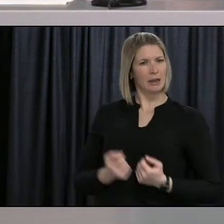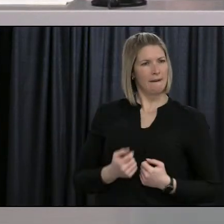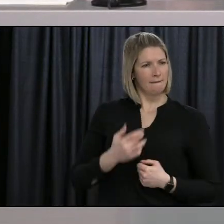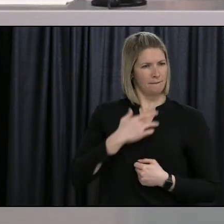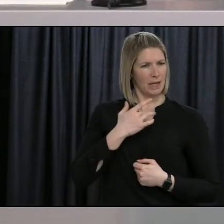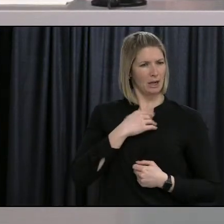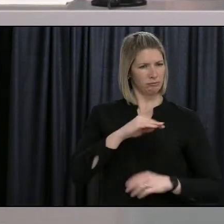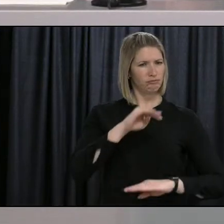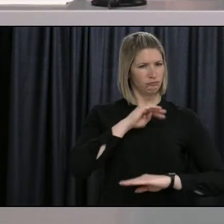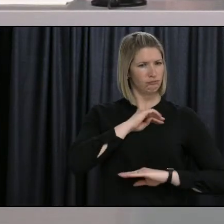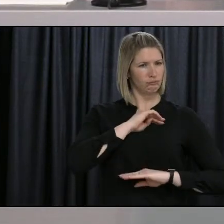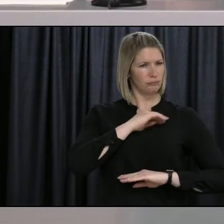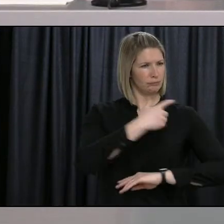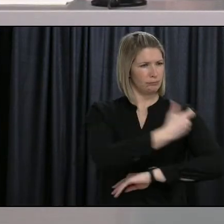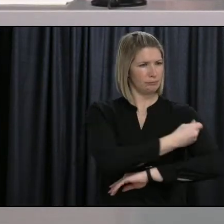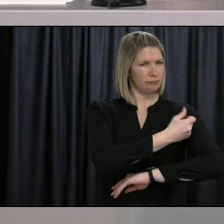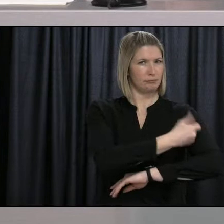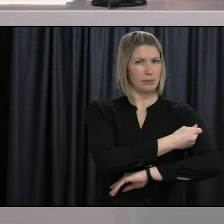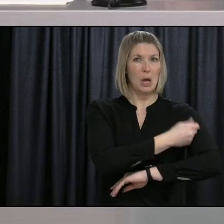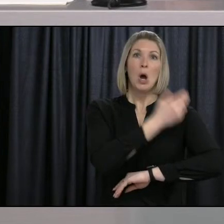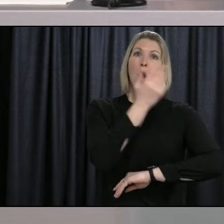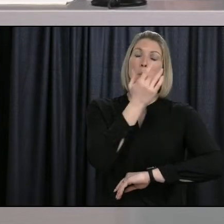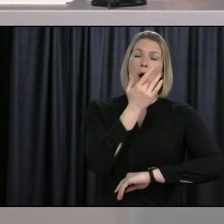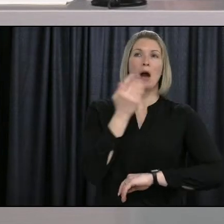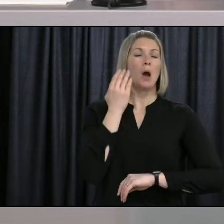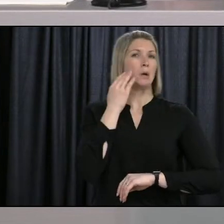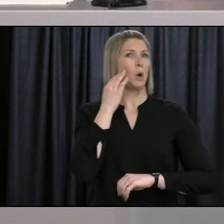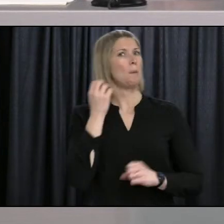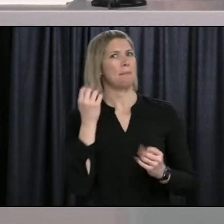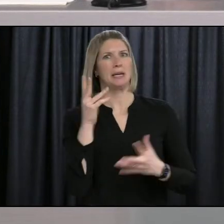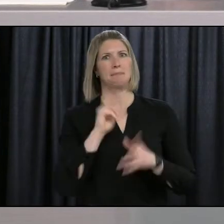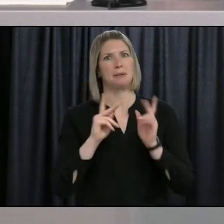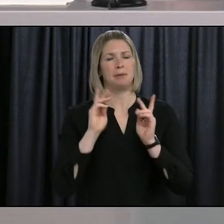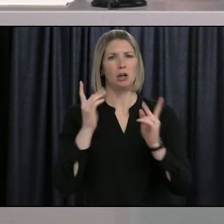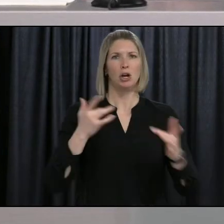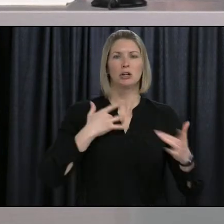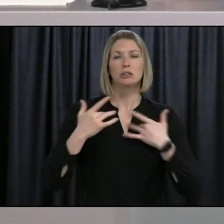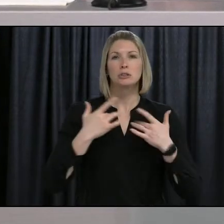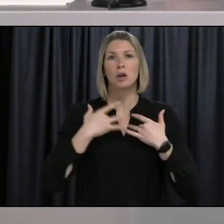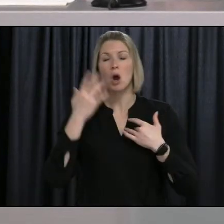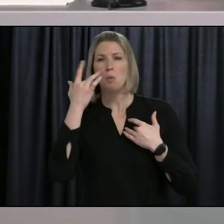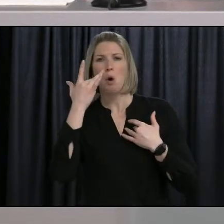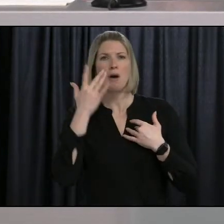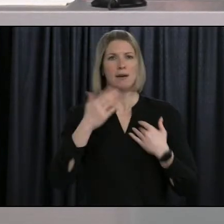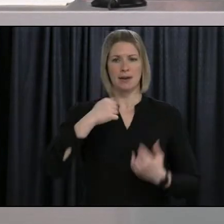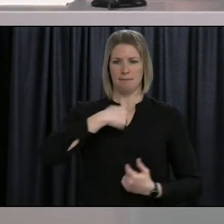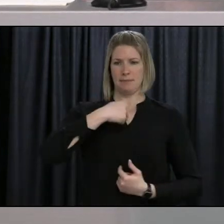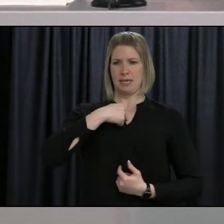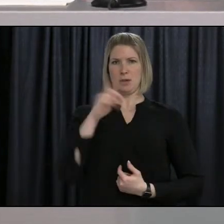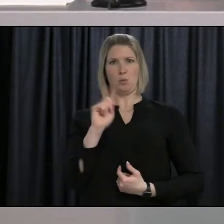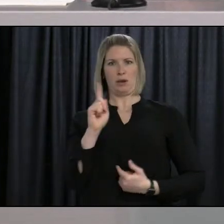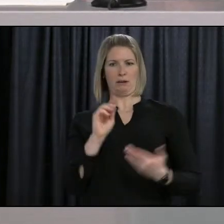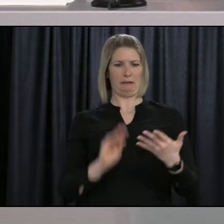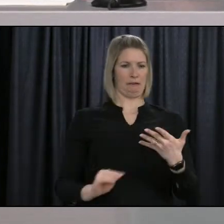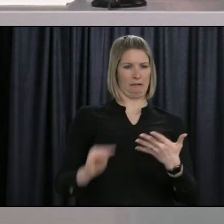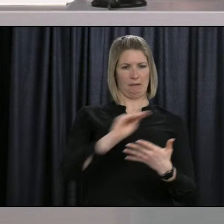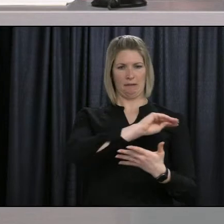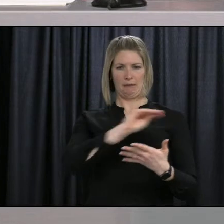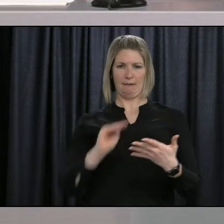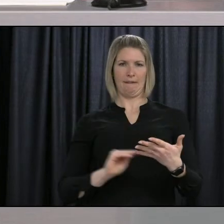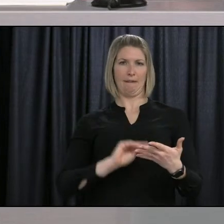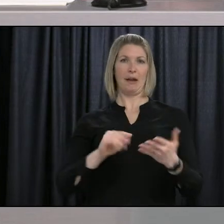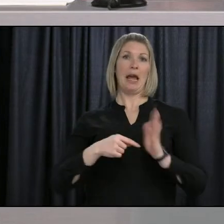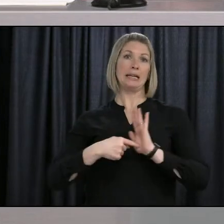are very worried about where they land on the list. And I'm referring to first responders in regards to firefighters, as we've